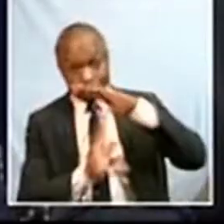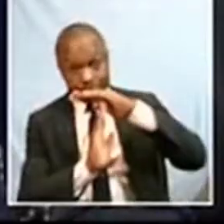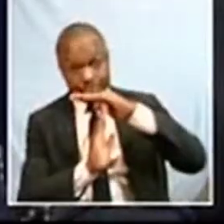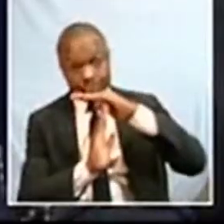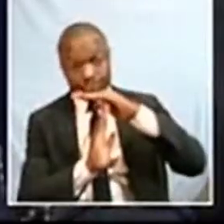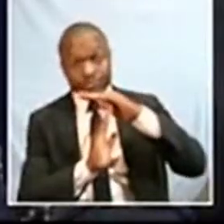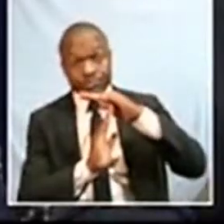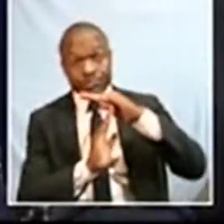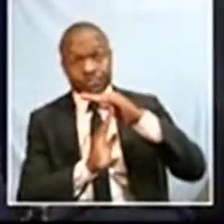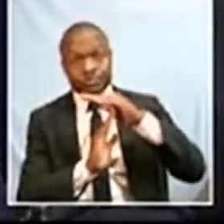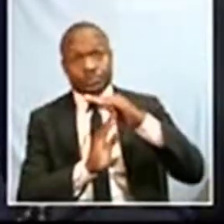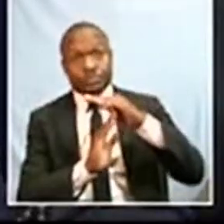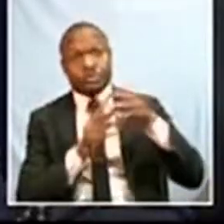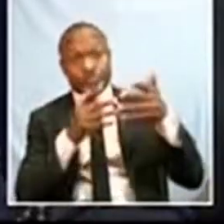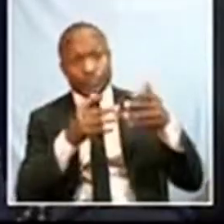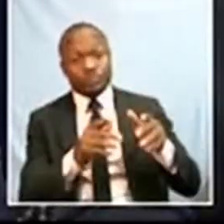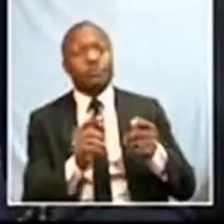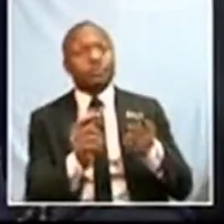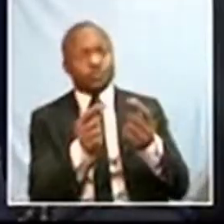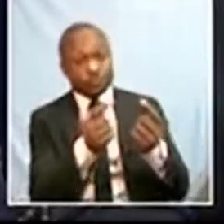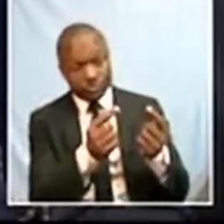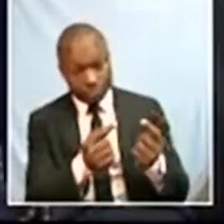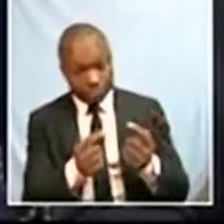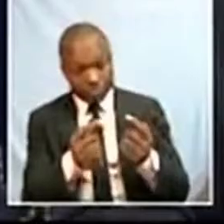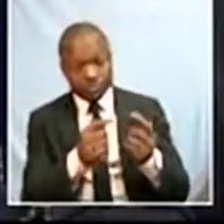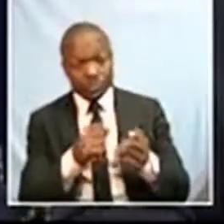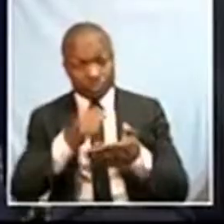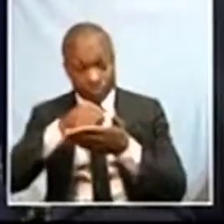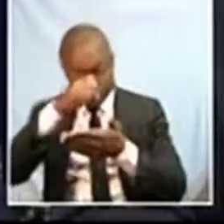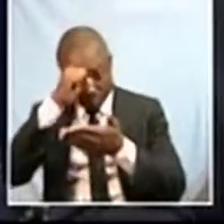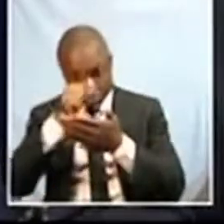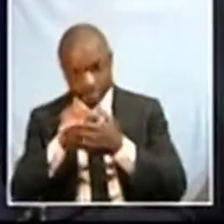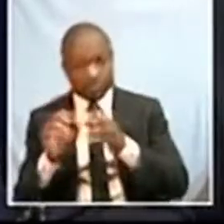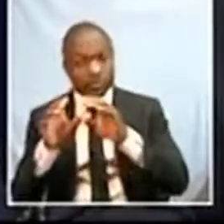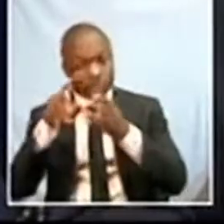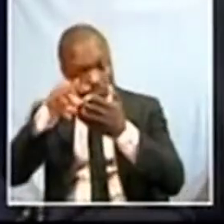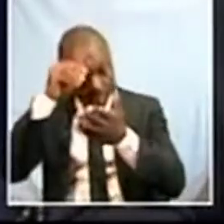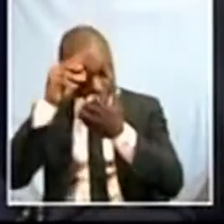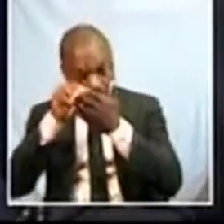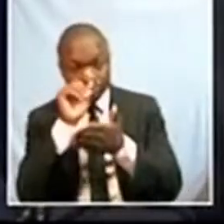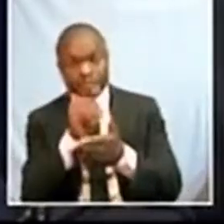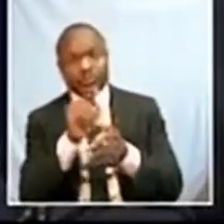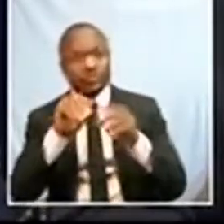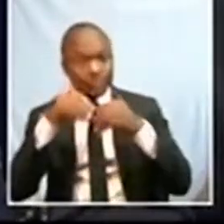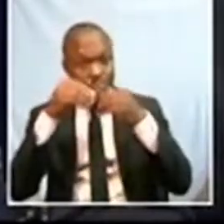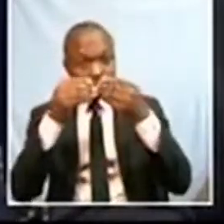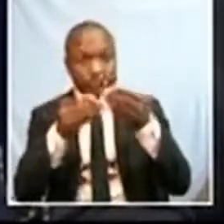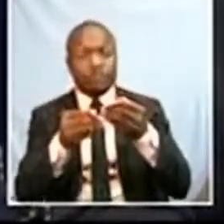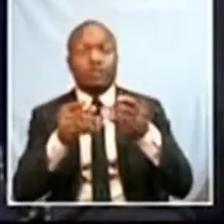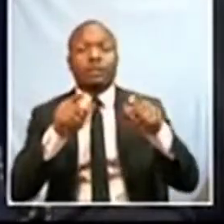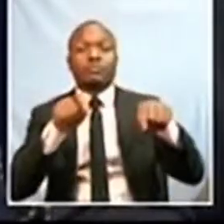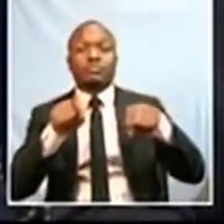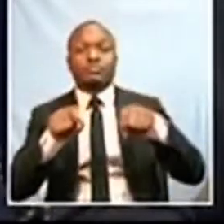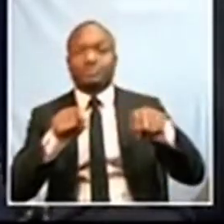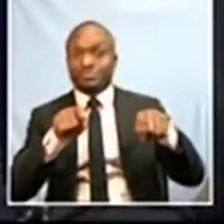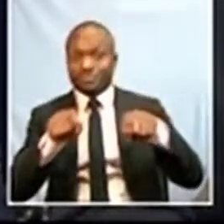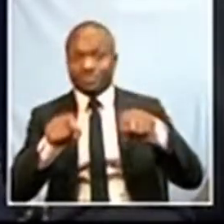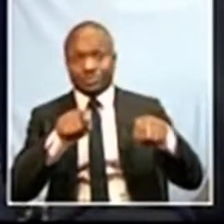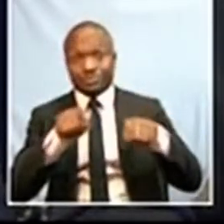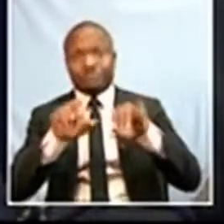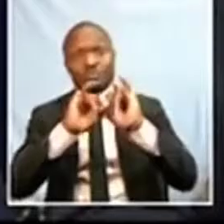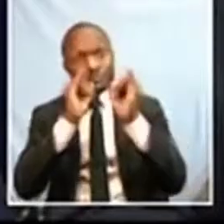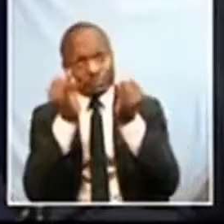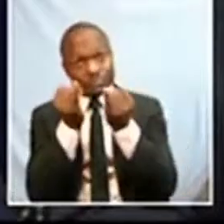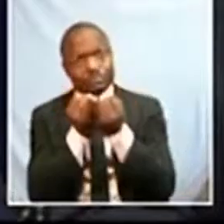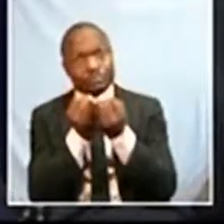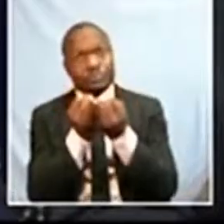worst scenario, only students that could have been undertaking those, given that a regulatory institution has cleared them, but other